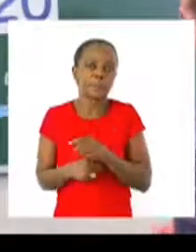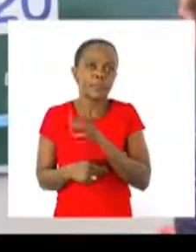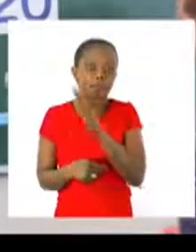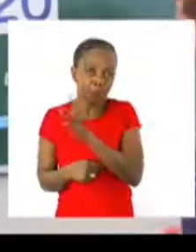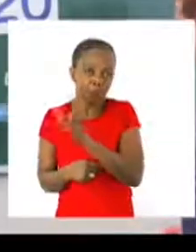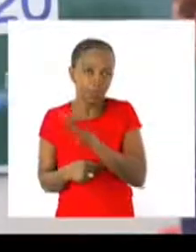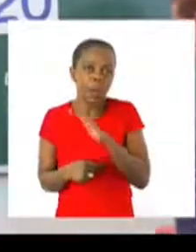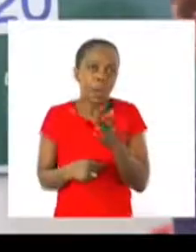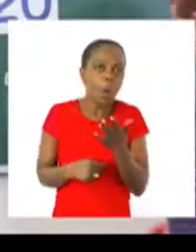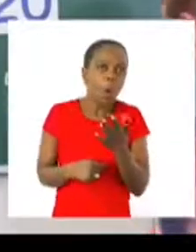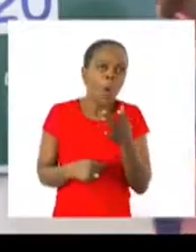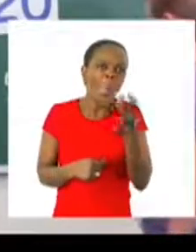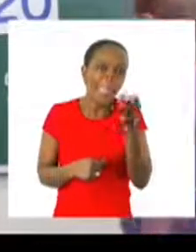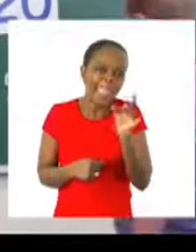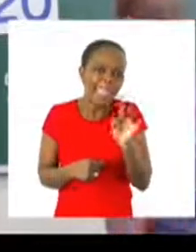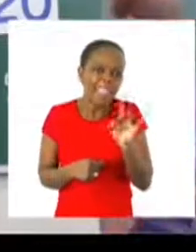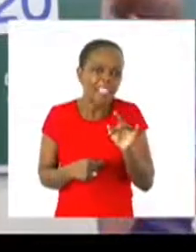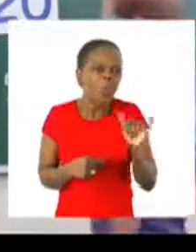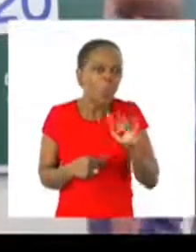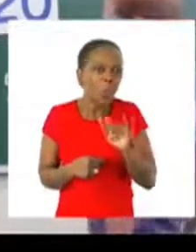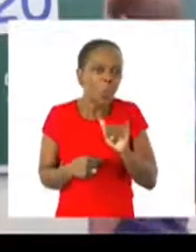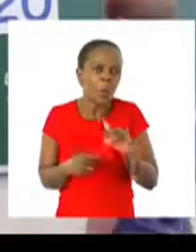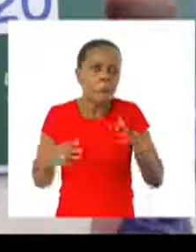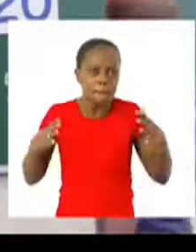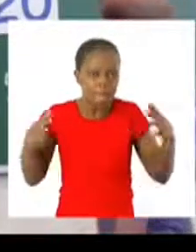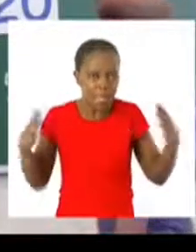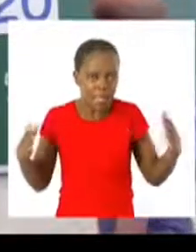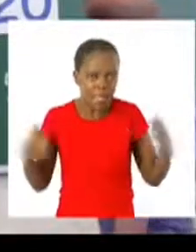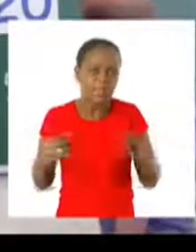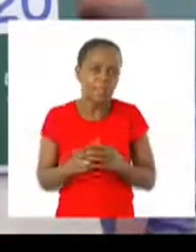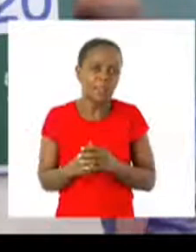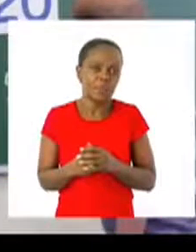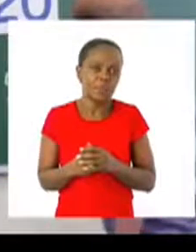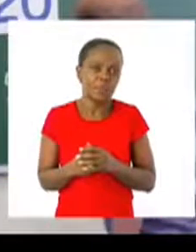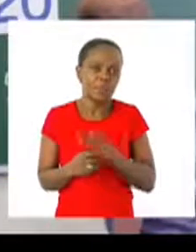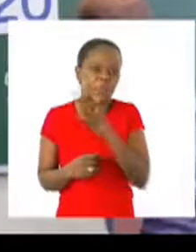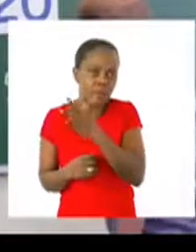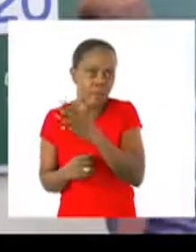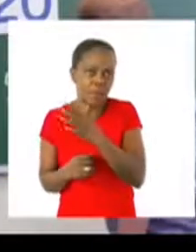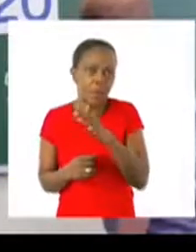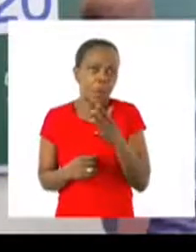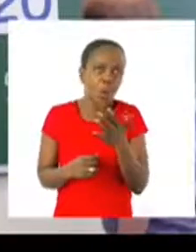5 or 8. Which number is bigger?